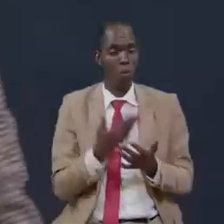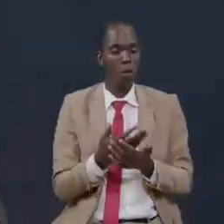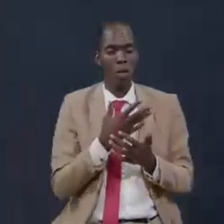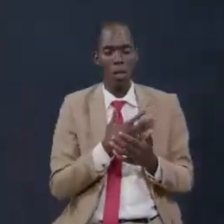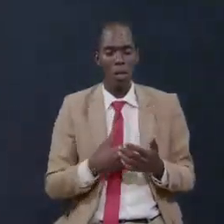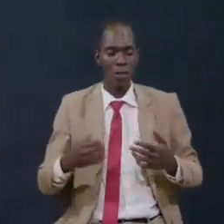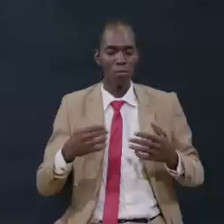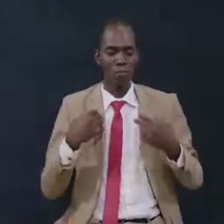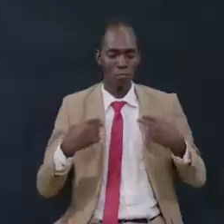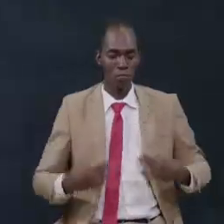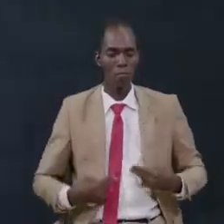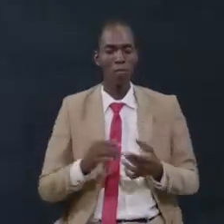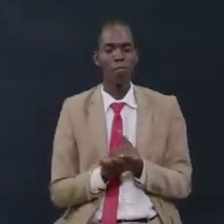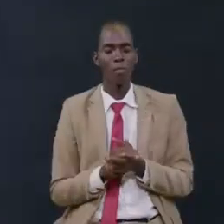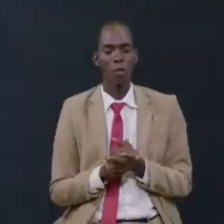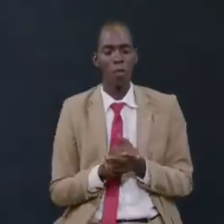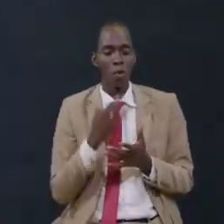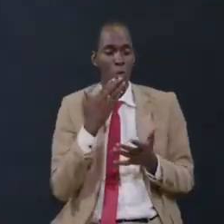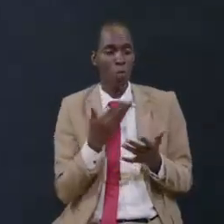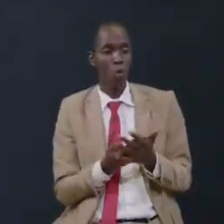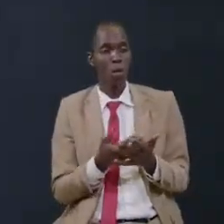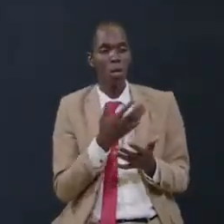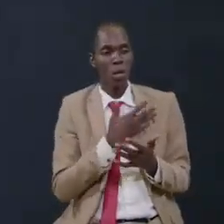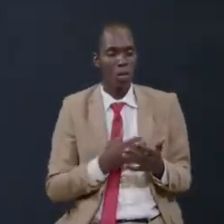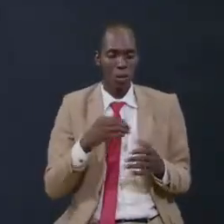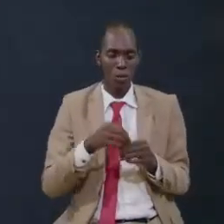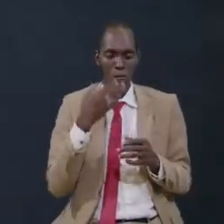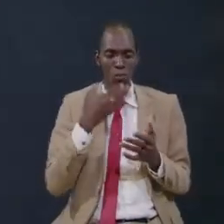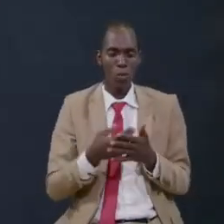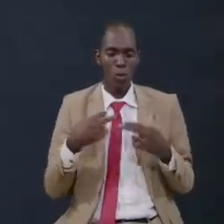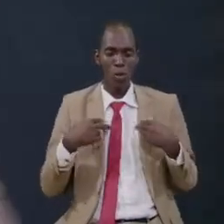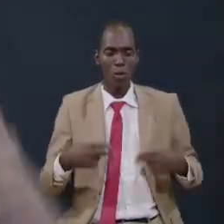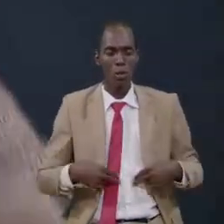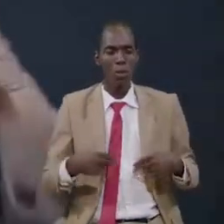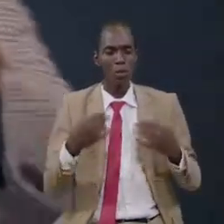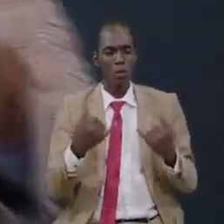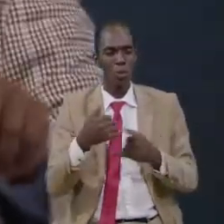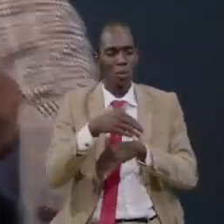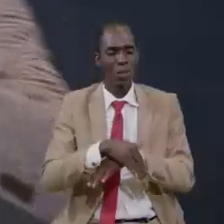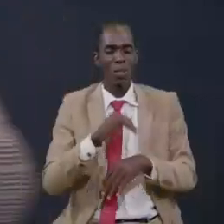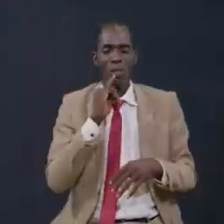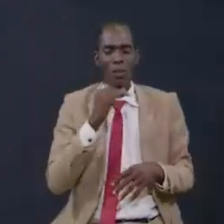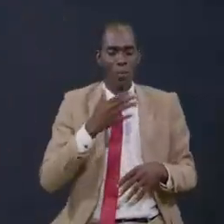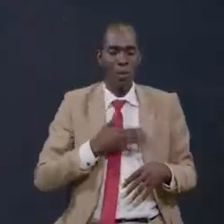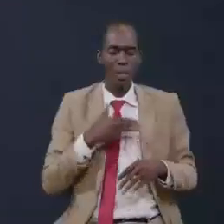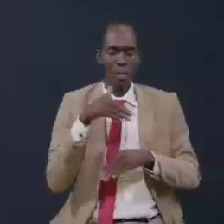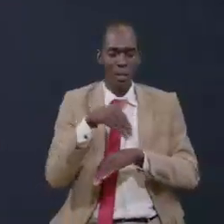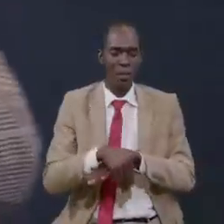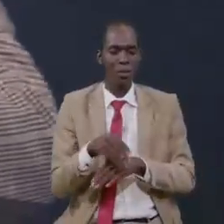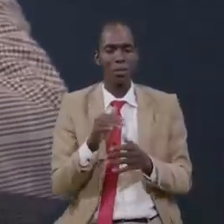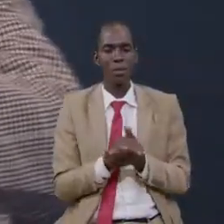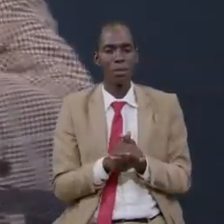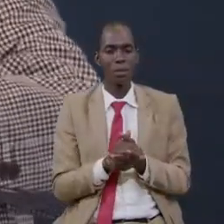Spiritually, well and healthy. Tonight is my night. That the blessing